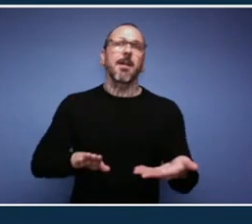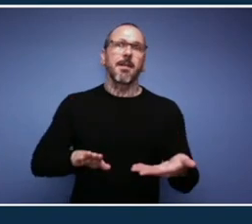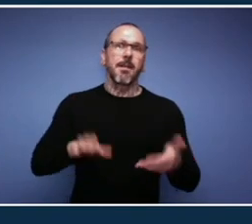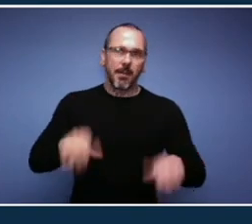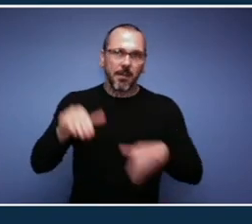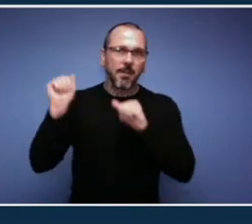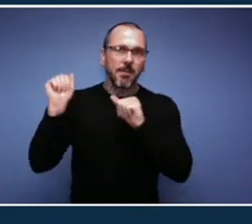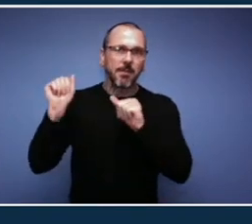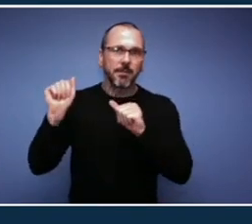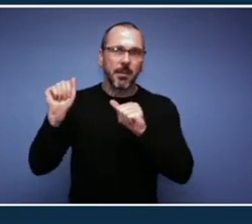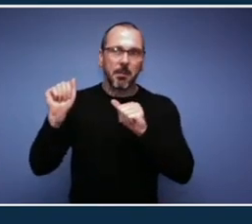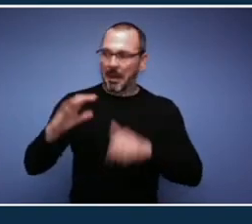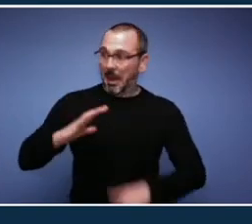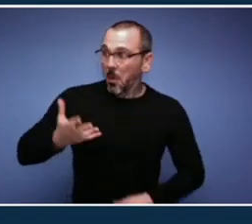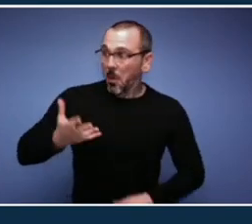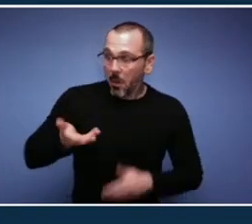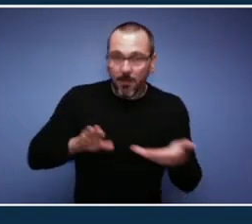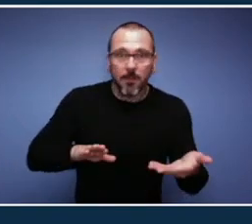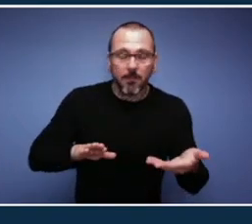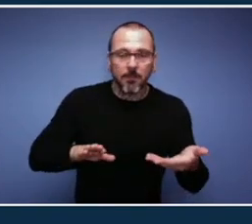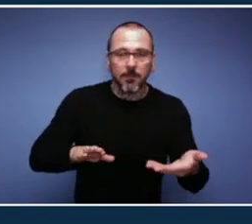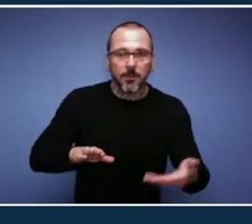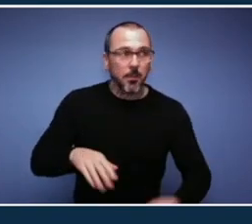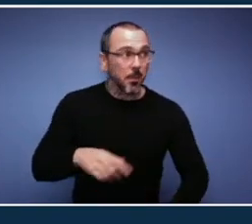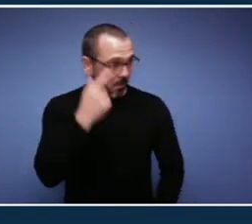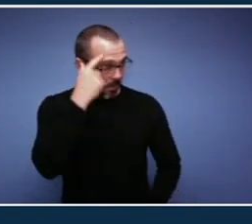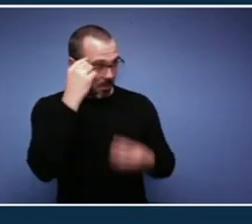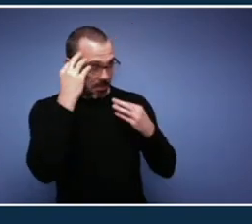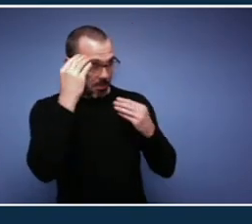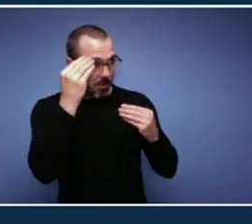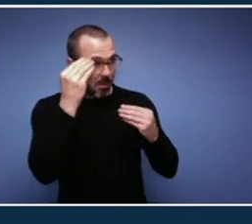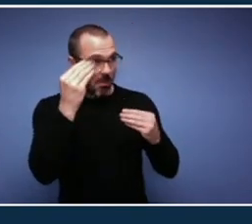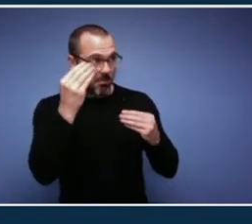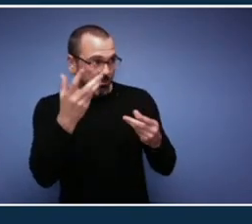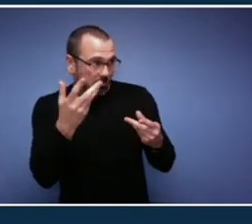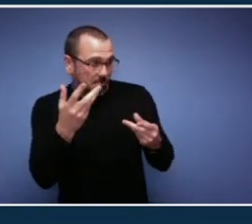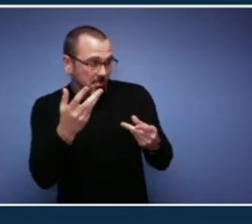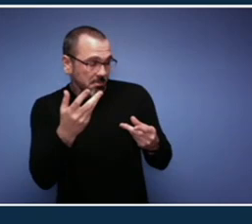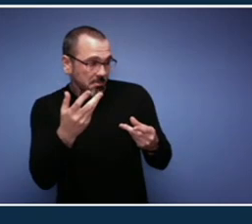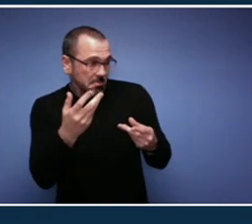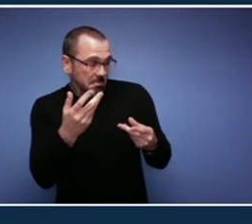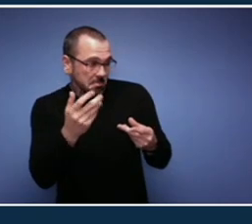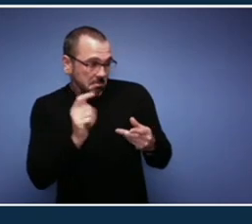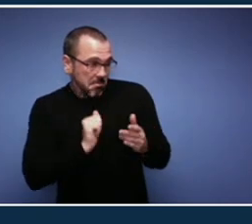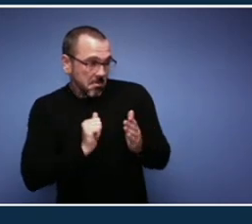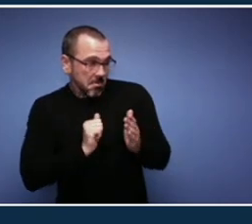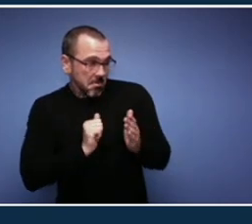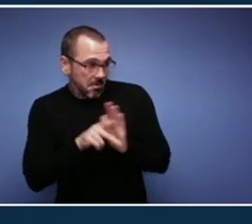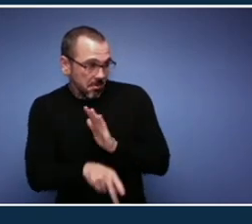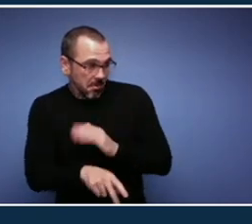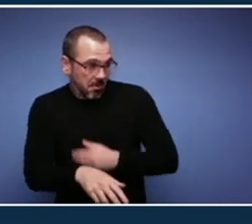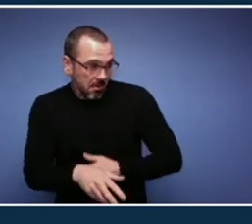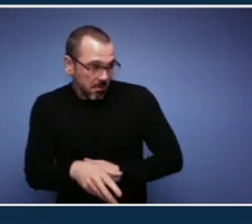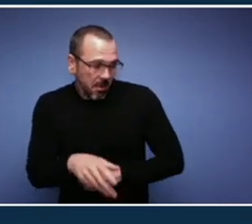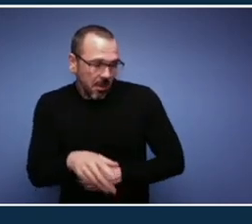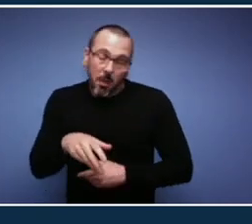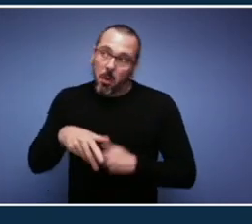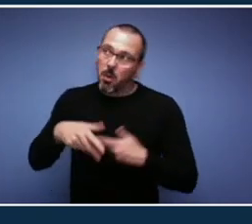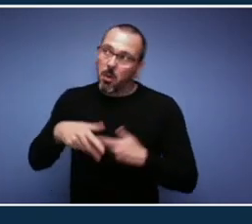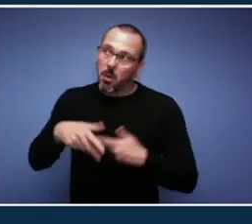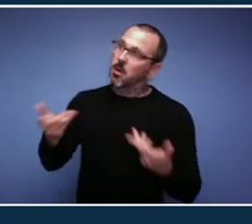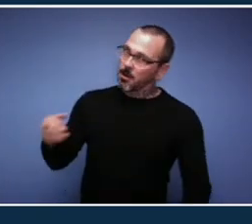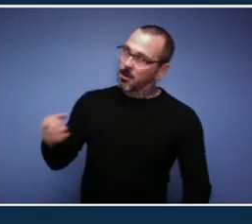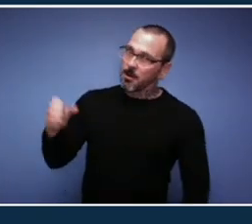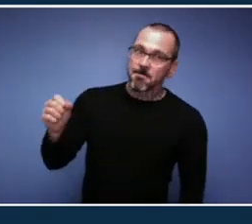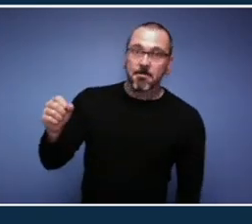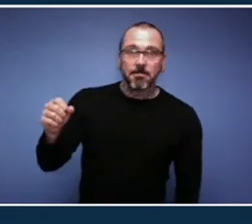you considered it. I did consider it. During the pandemic, when we weren't allowed out, even we